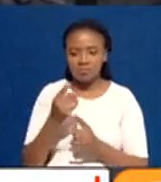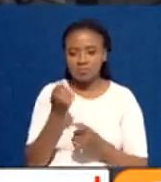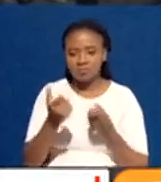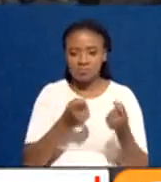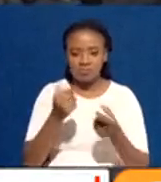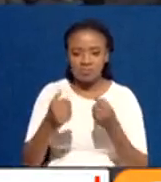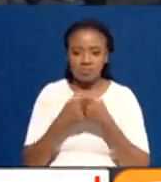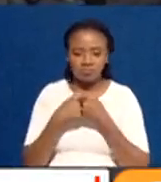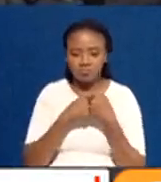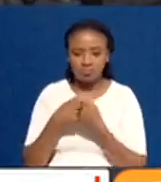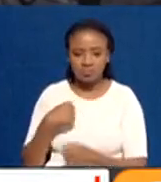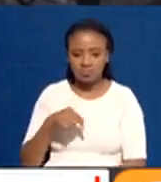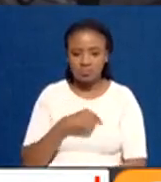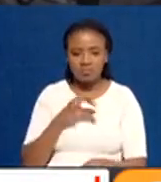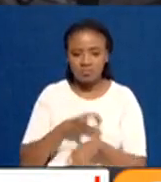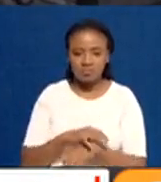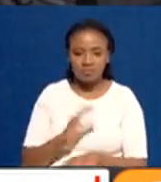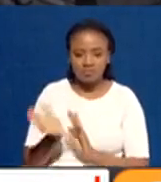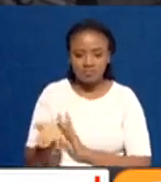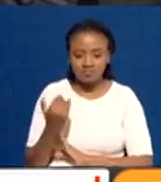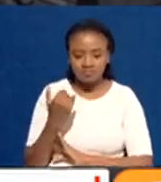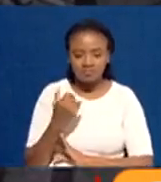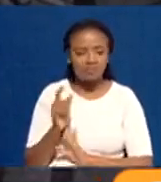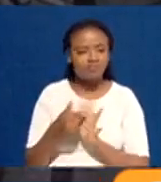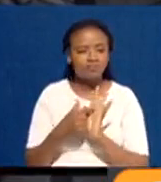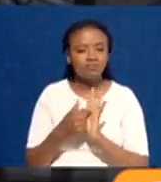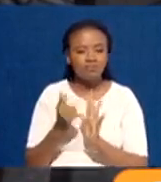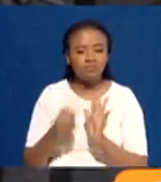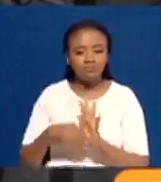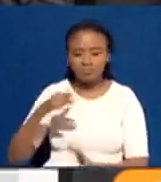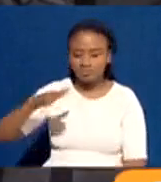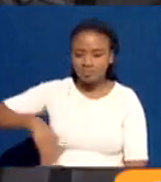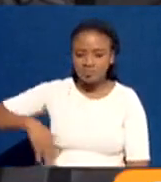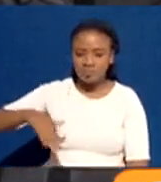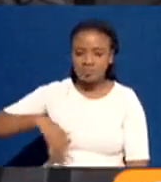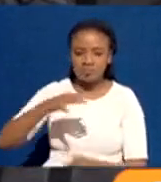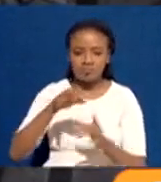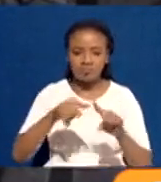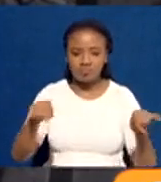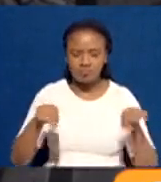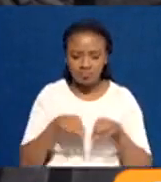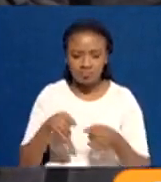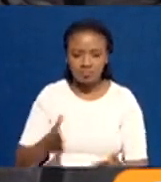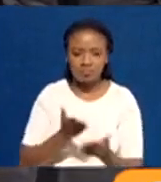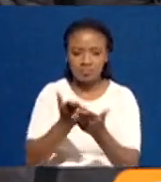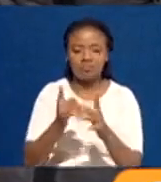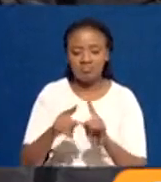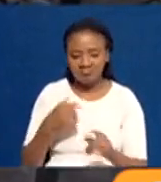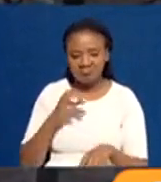tu kidogo tulipata asubuhi ile ya kuchelewesha ballot boxes, lakini